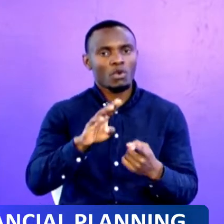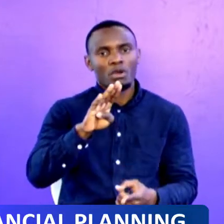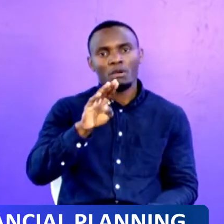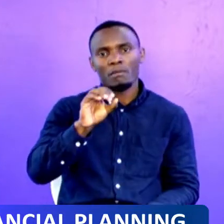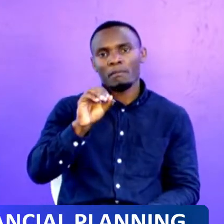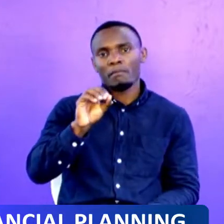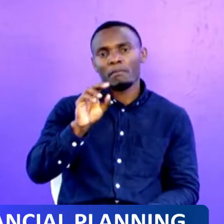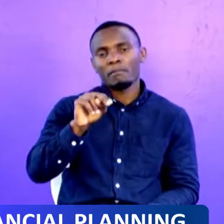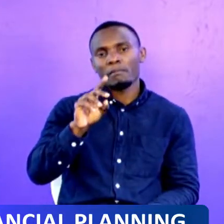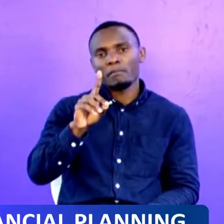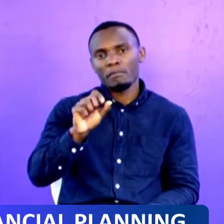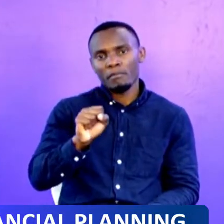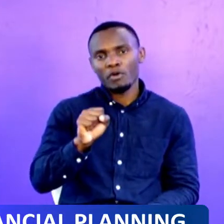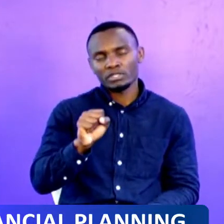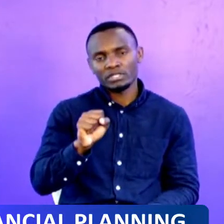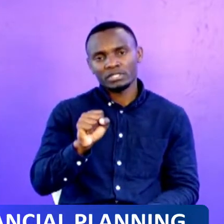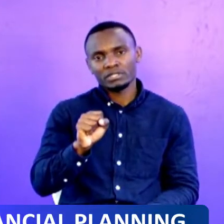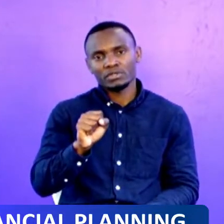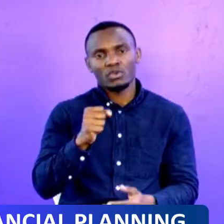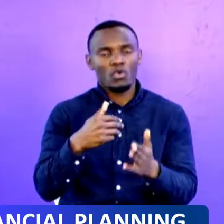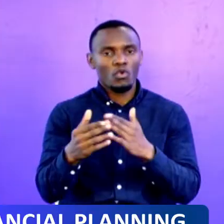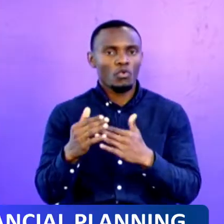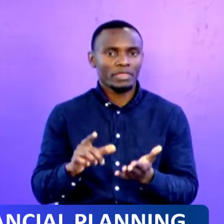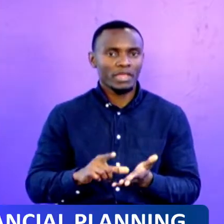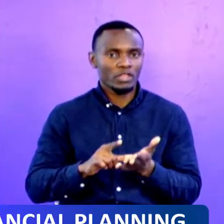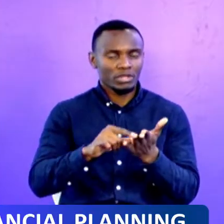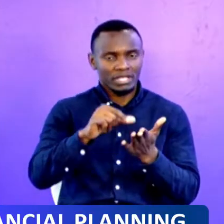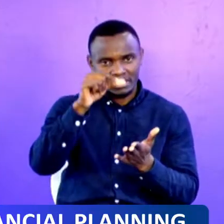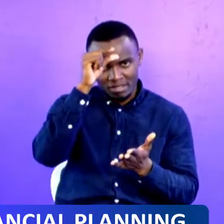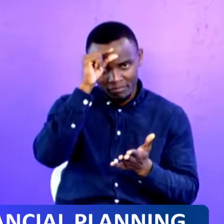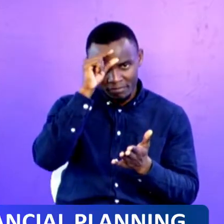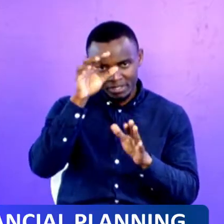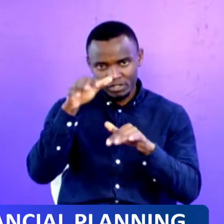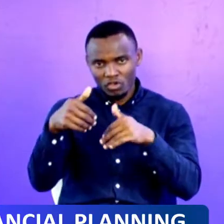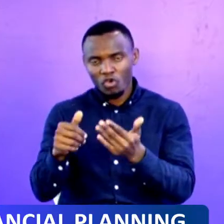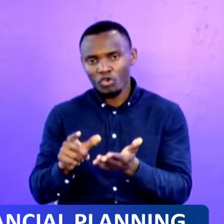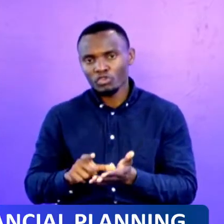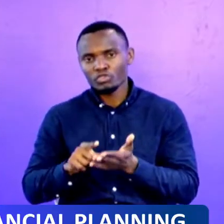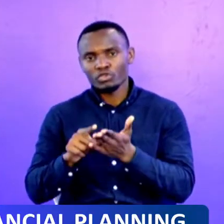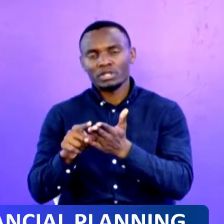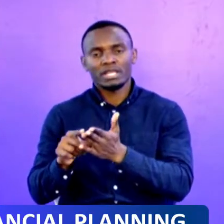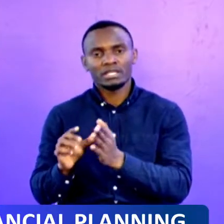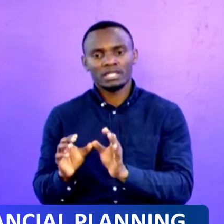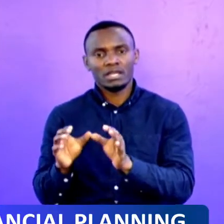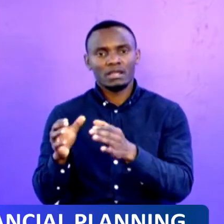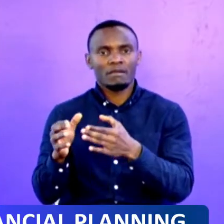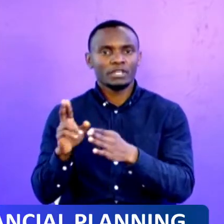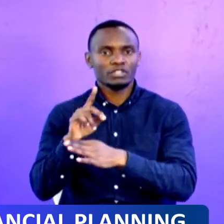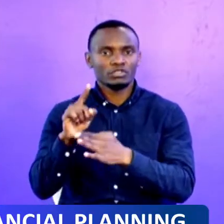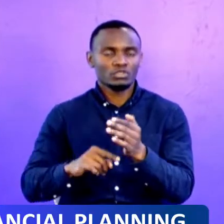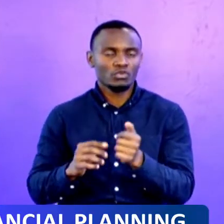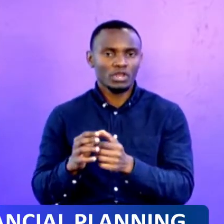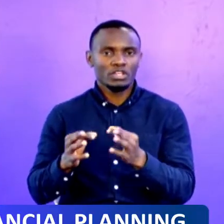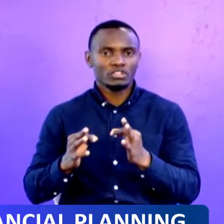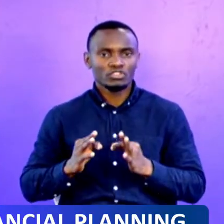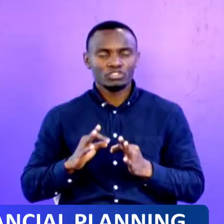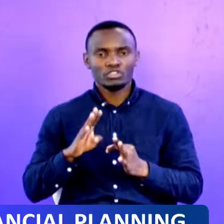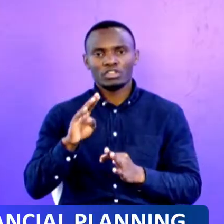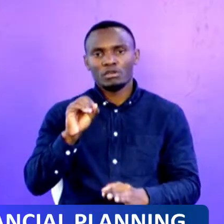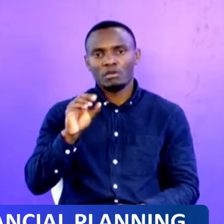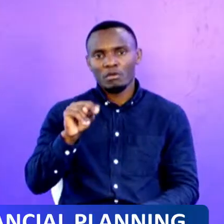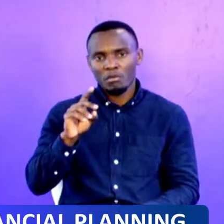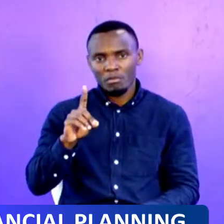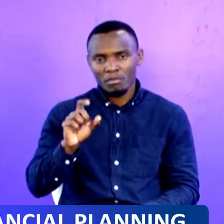either lending money to government or lending money to corporates in the form of treasury bonds and corporate bonds